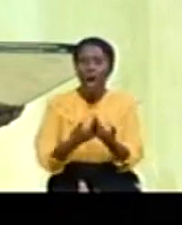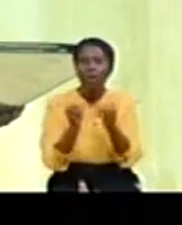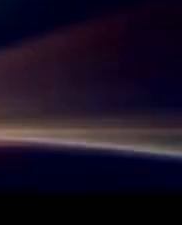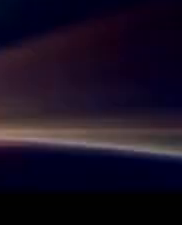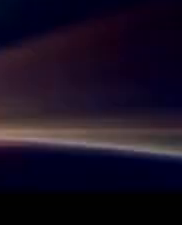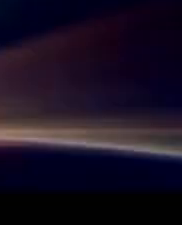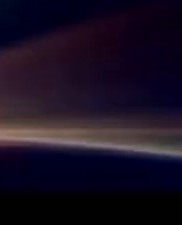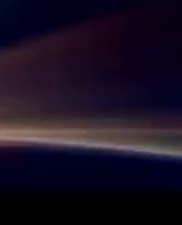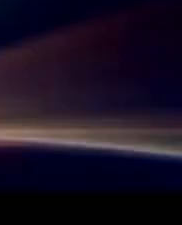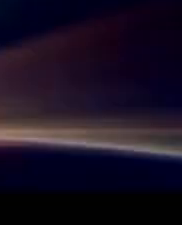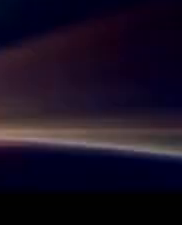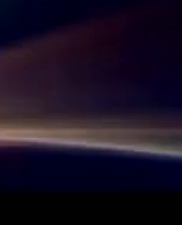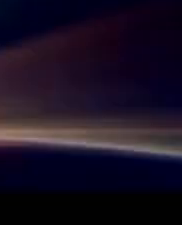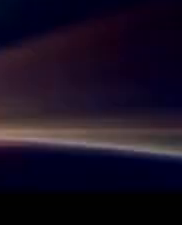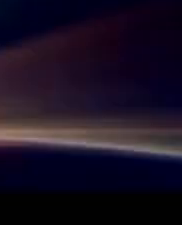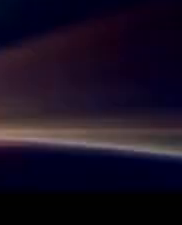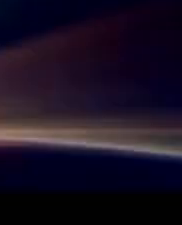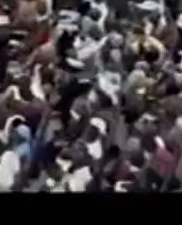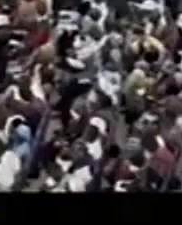a believer